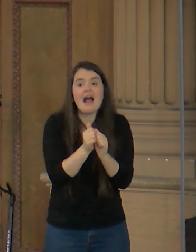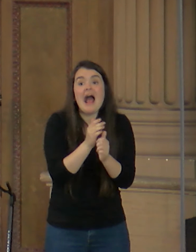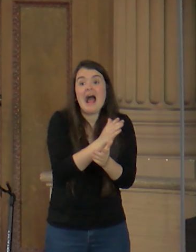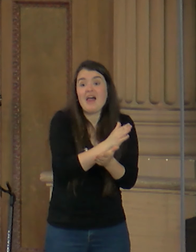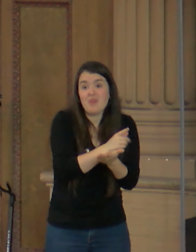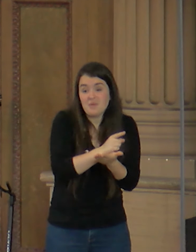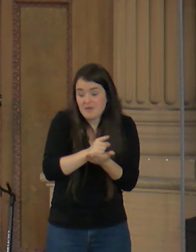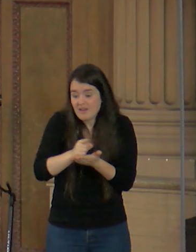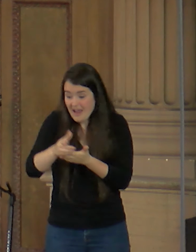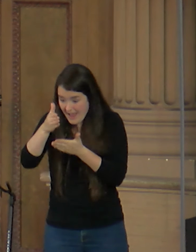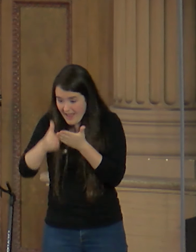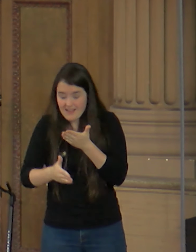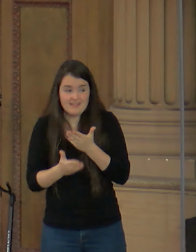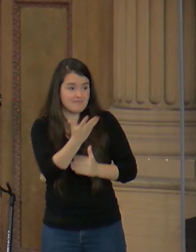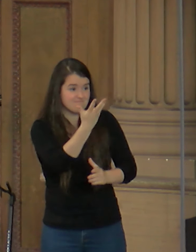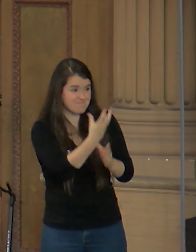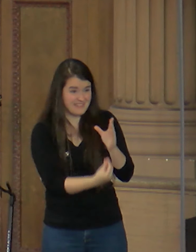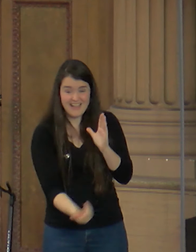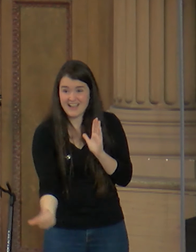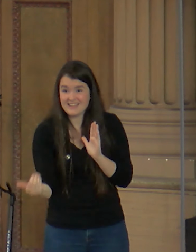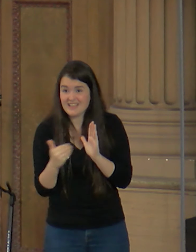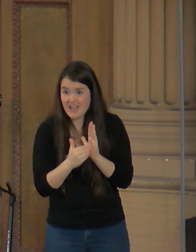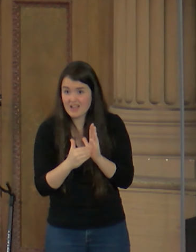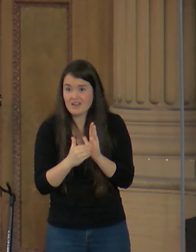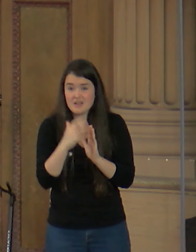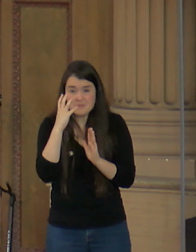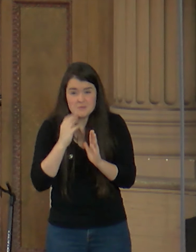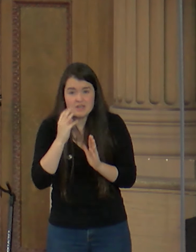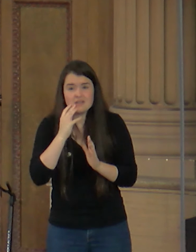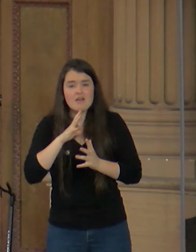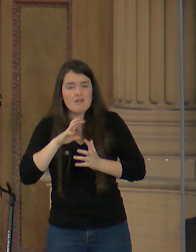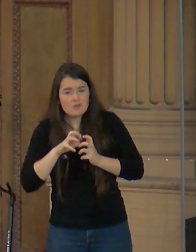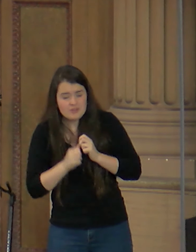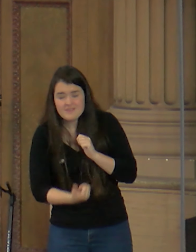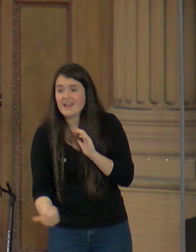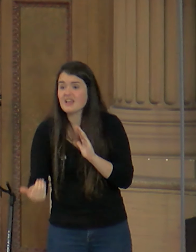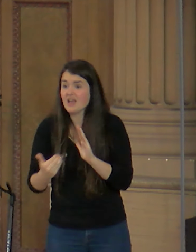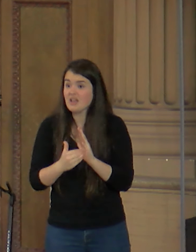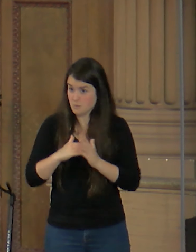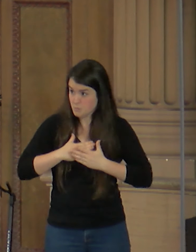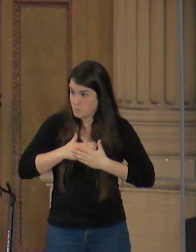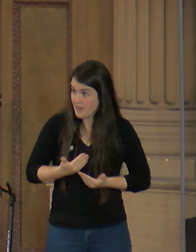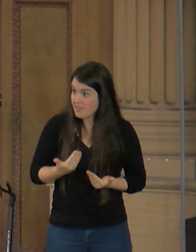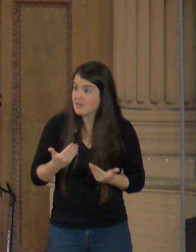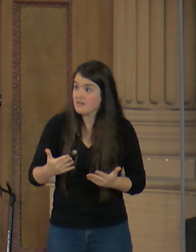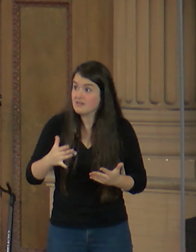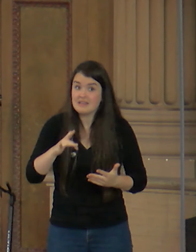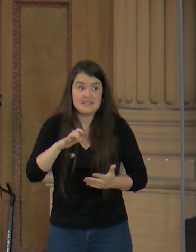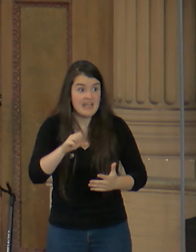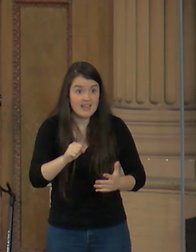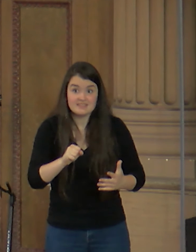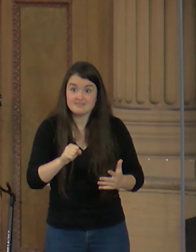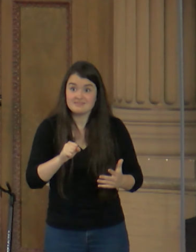again. You have to go through all the grief and all the loss and all the pain again. Would you do it? And I think most of us would